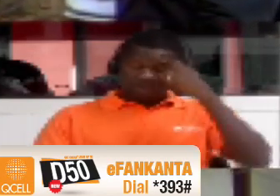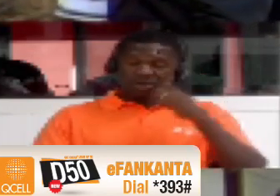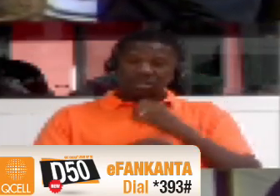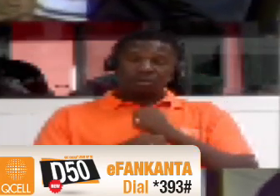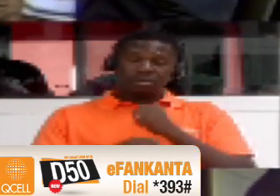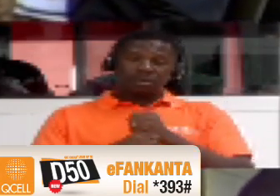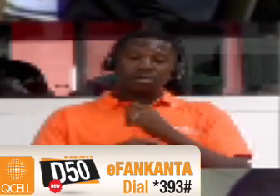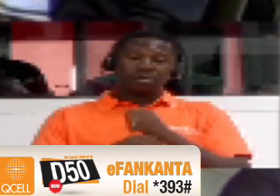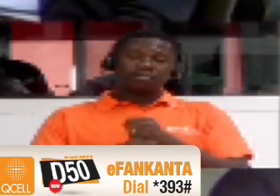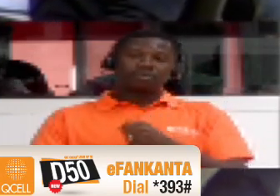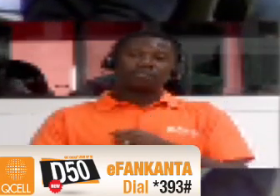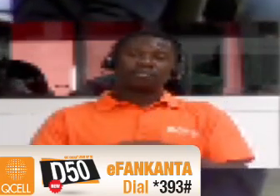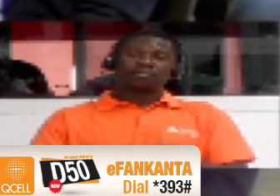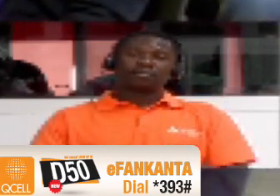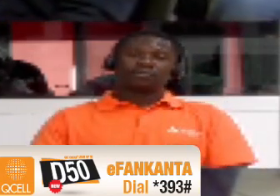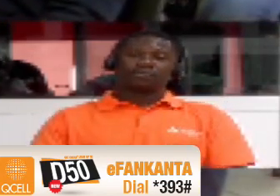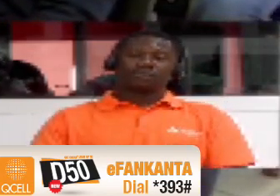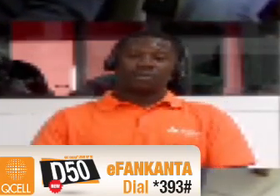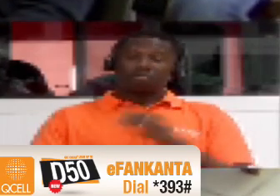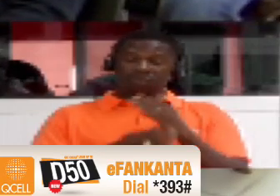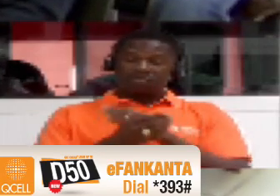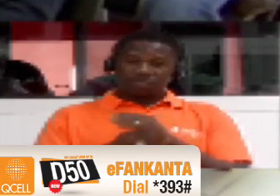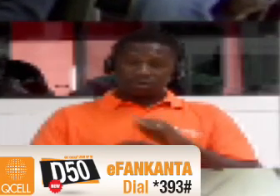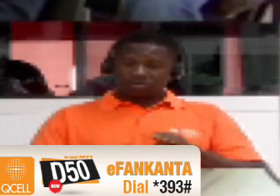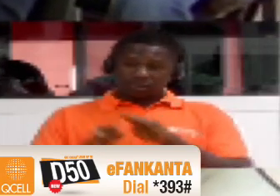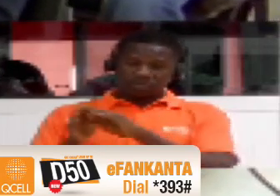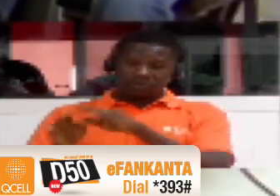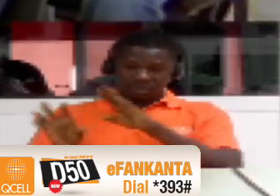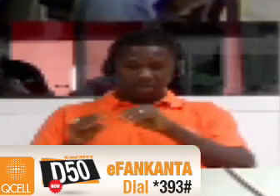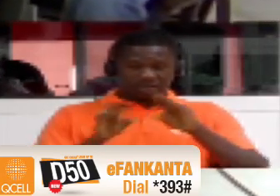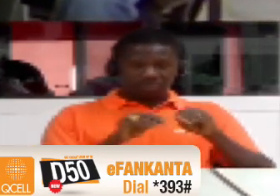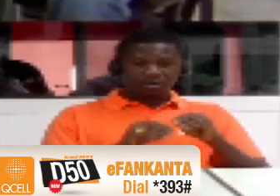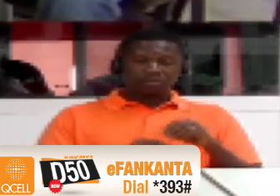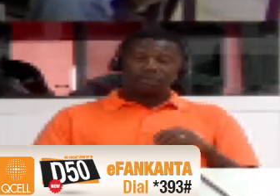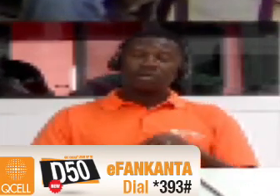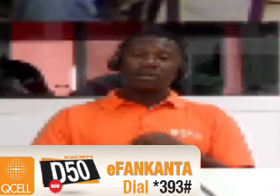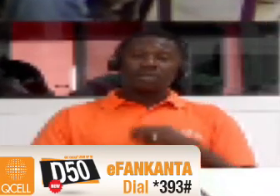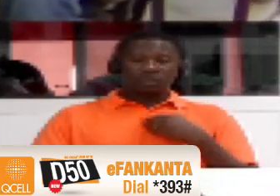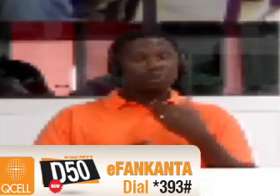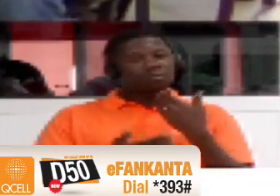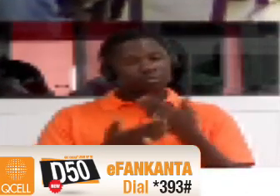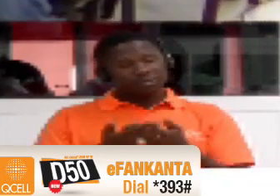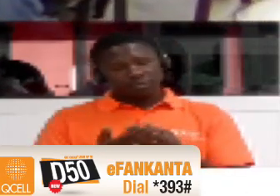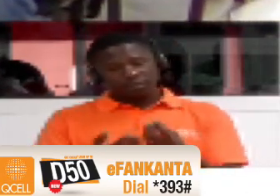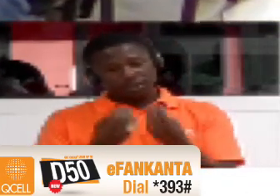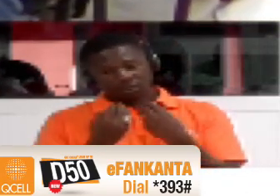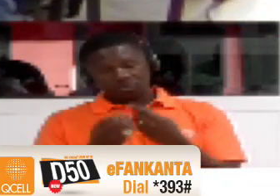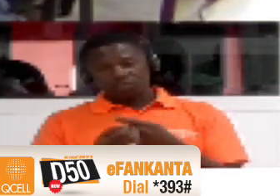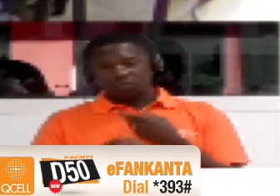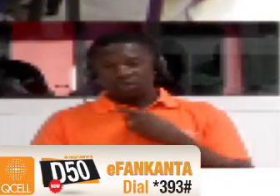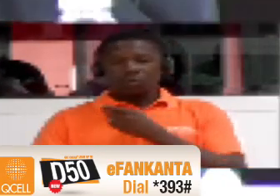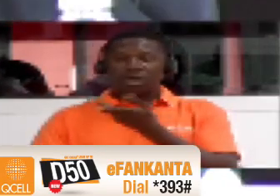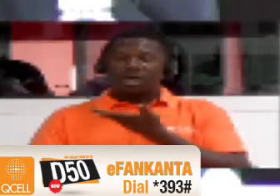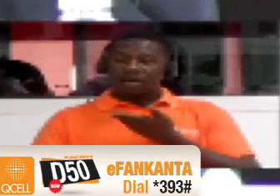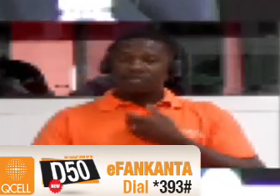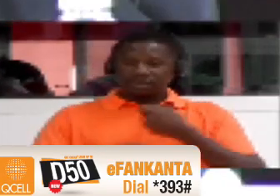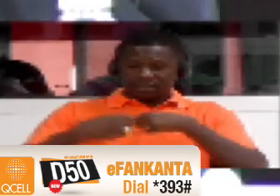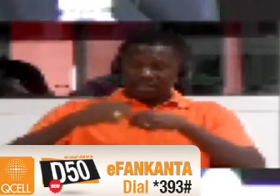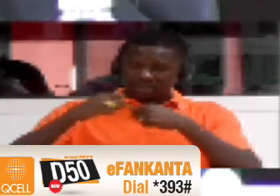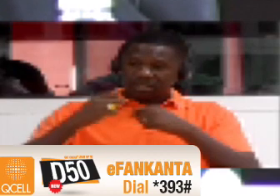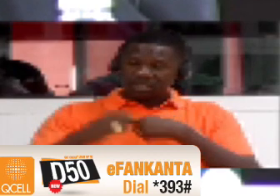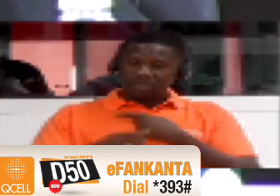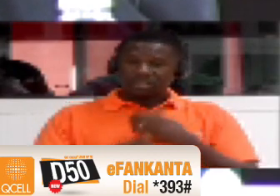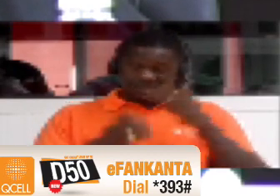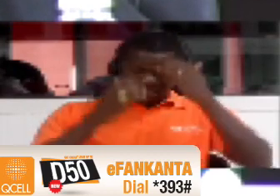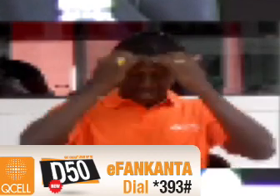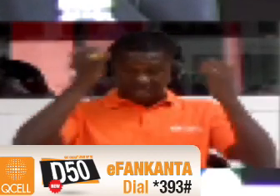we proceed to the mission, Mr. Badjie, can you just kindly tell us whether you had any training as a as an intelligence